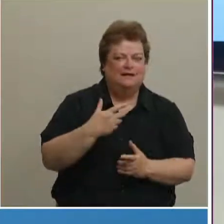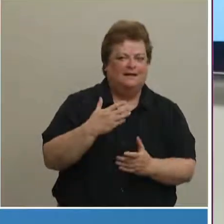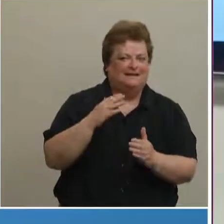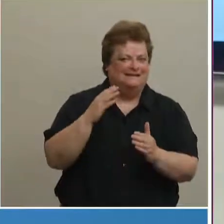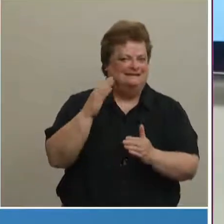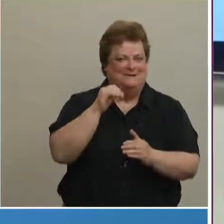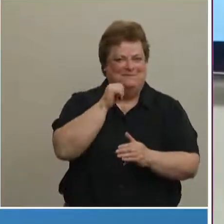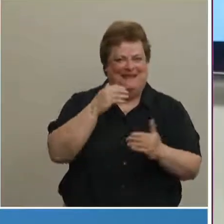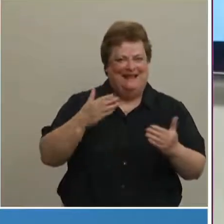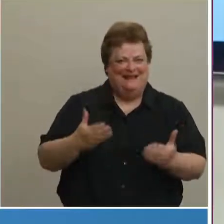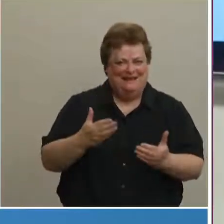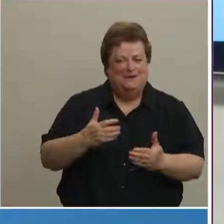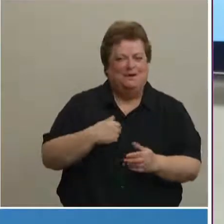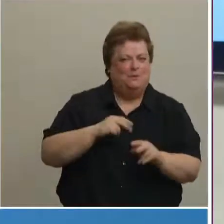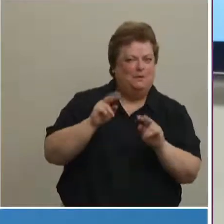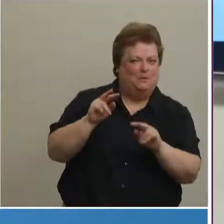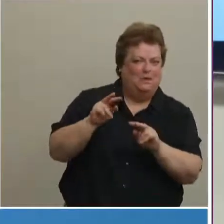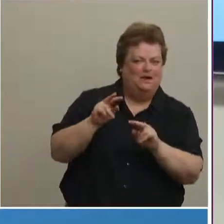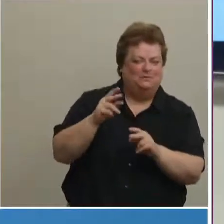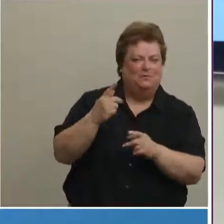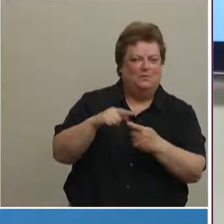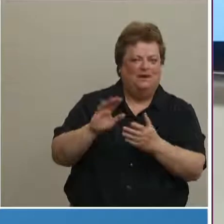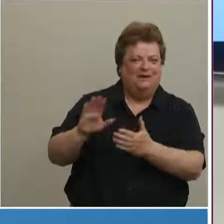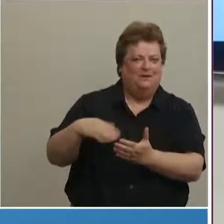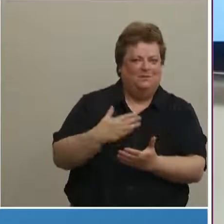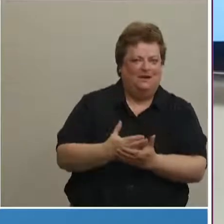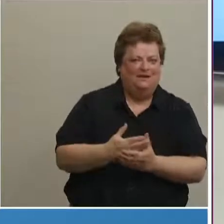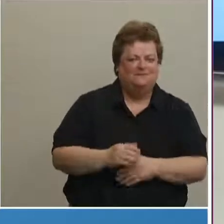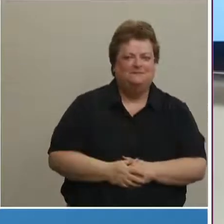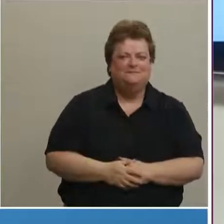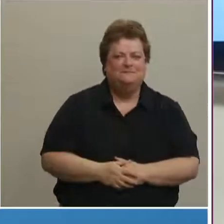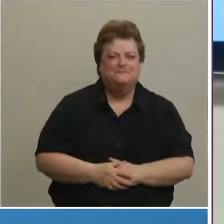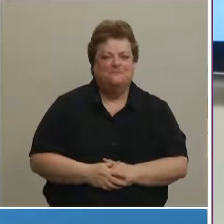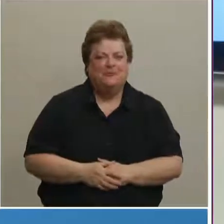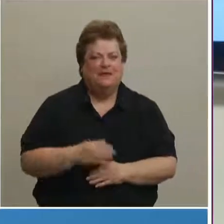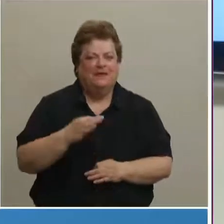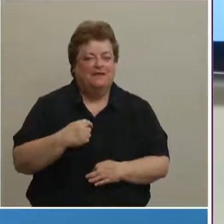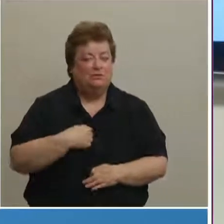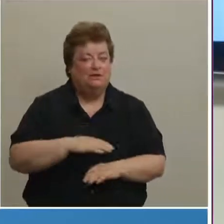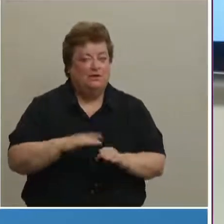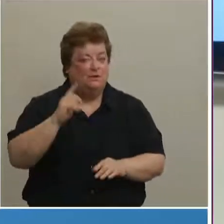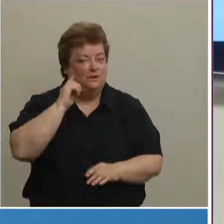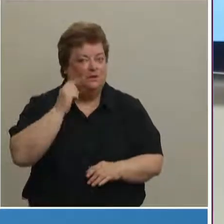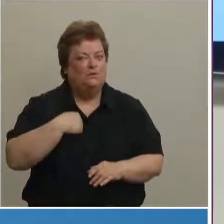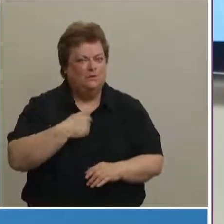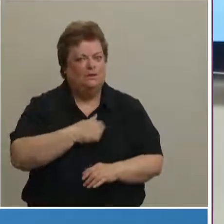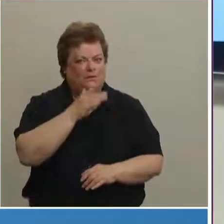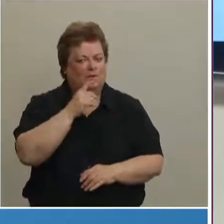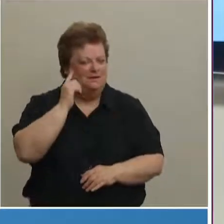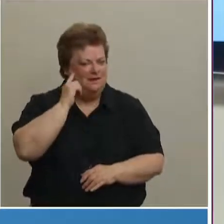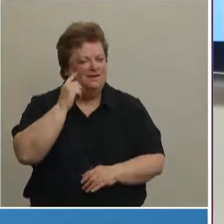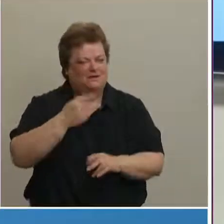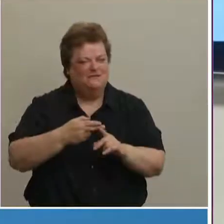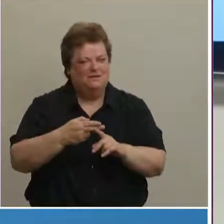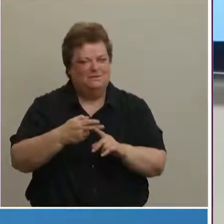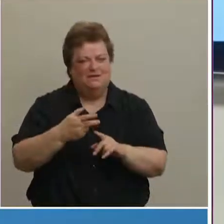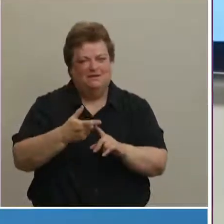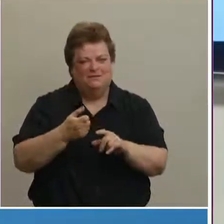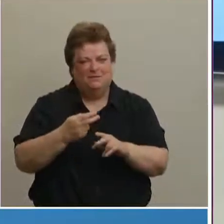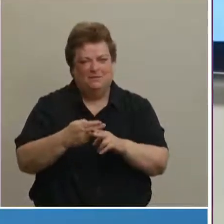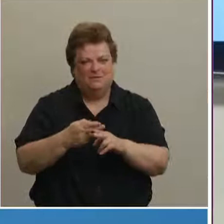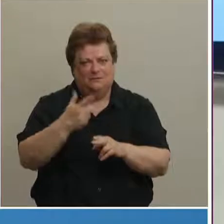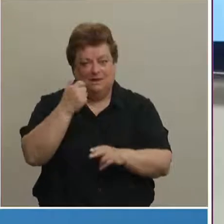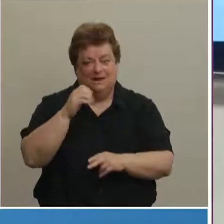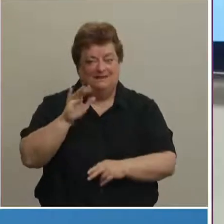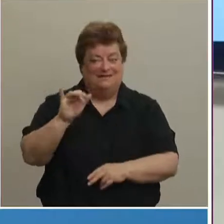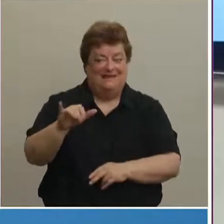We'll keep an eye out for Pastor, and he can join us when he can. If we don't hear from him today, I know we're going to hear from you in the near future, because the clinic was